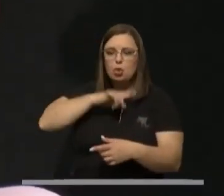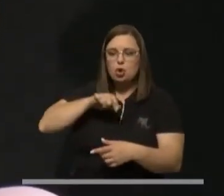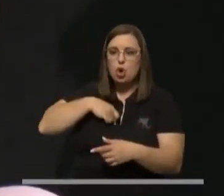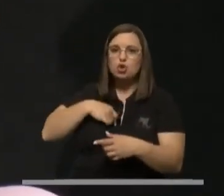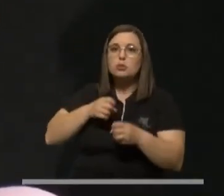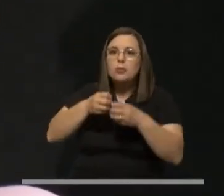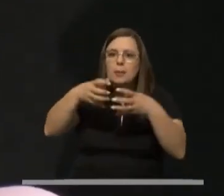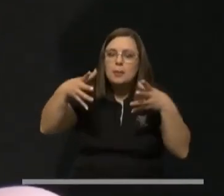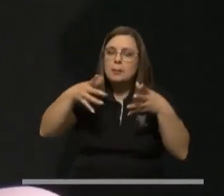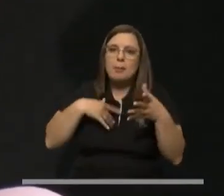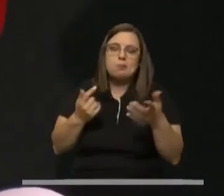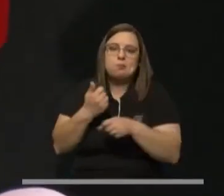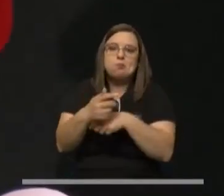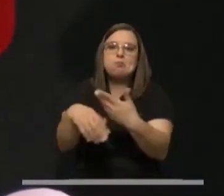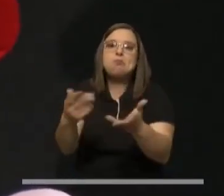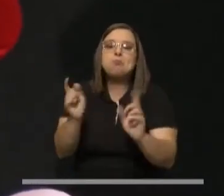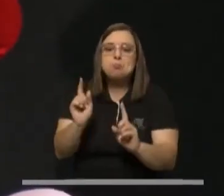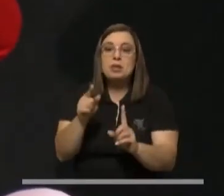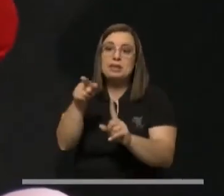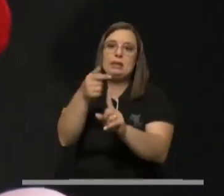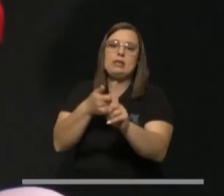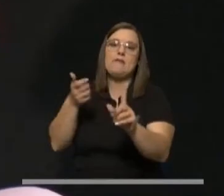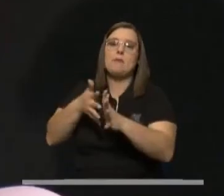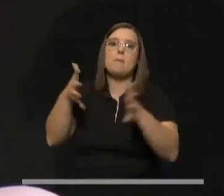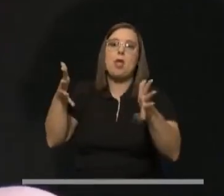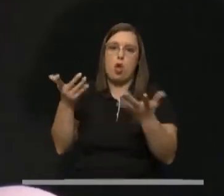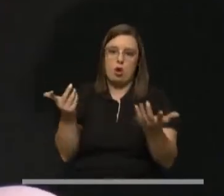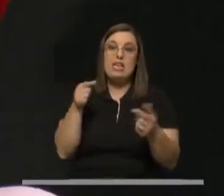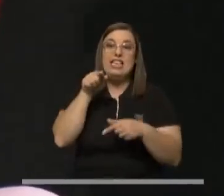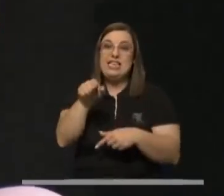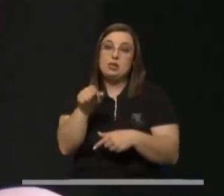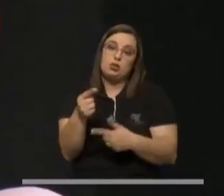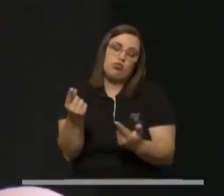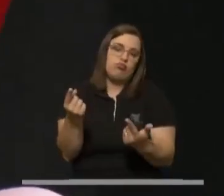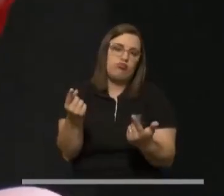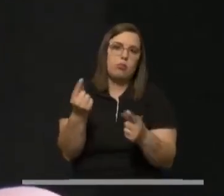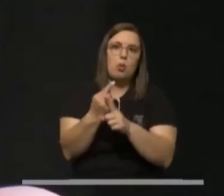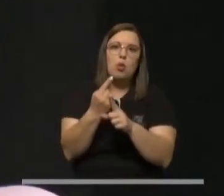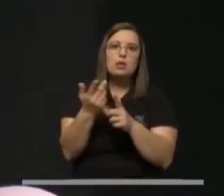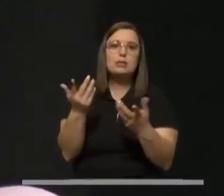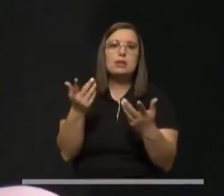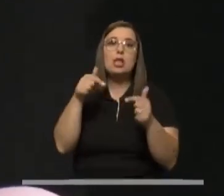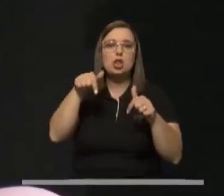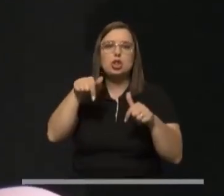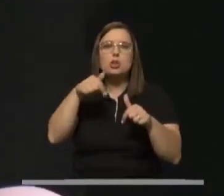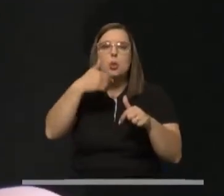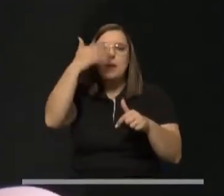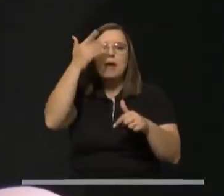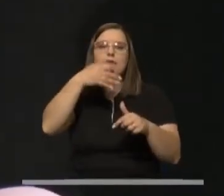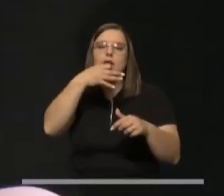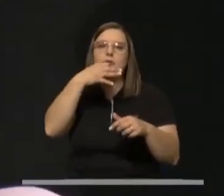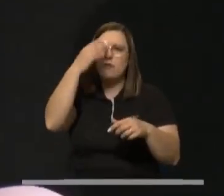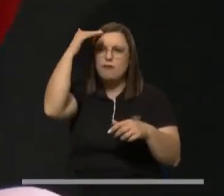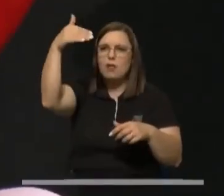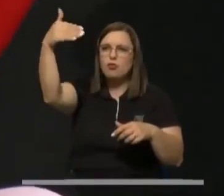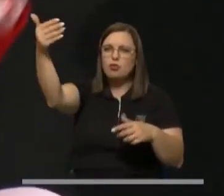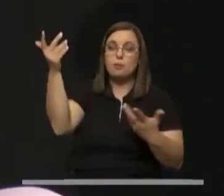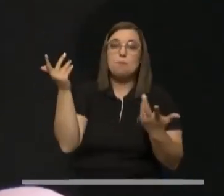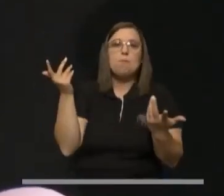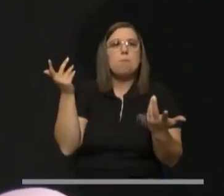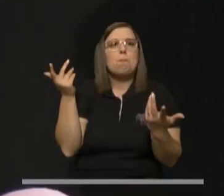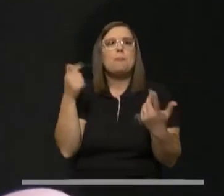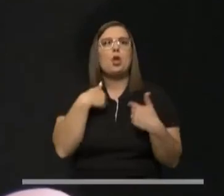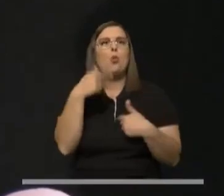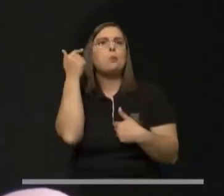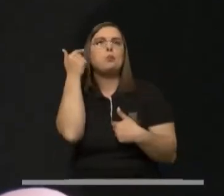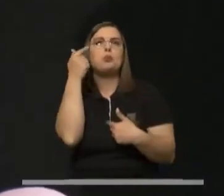brain, it does not do well with exponential. And this is one of the major challenges that we have, and this is something that we talked about this morning. I mean,